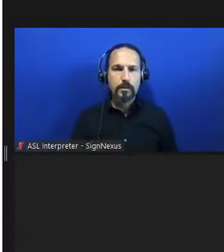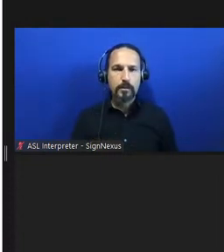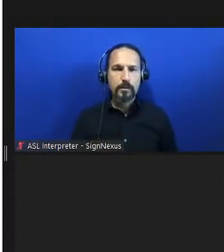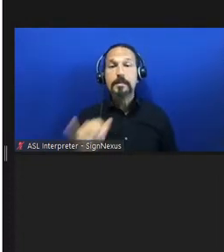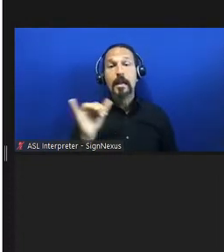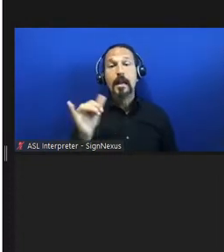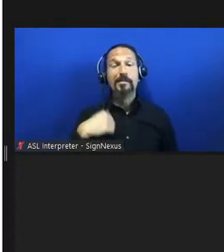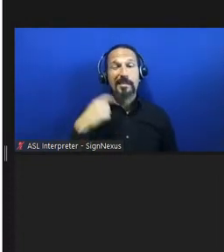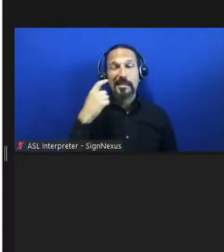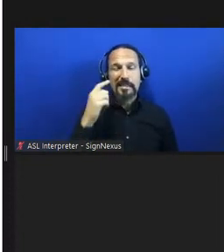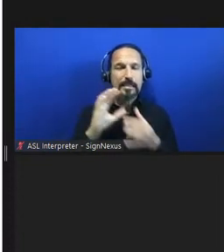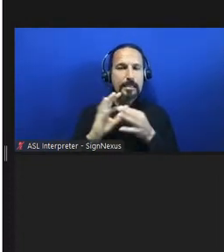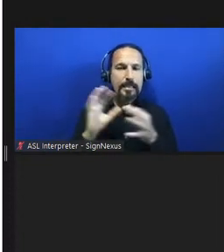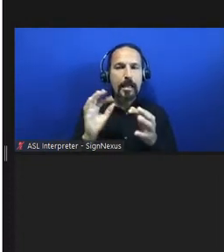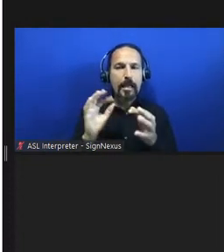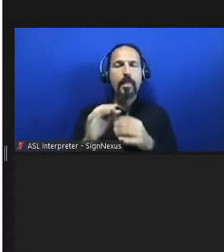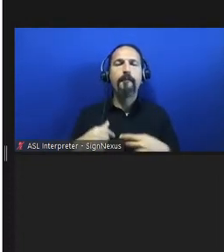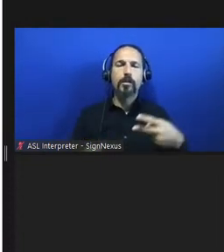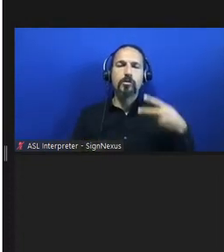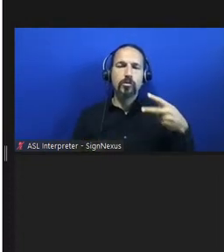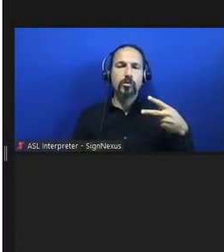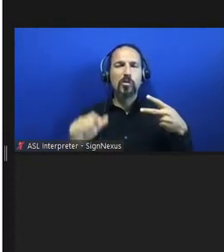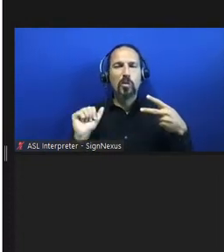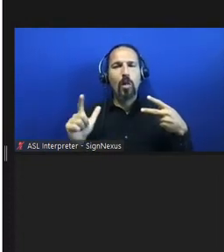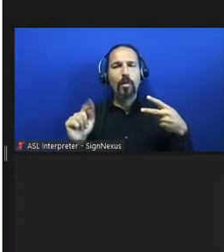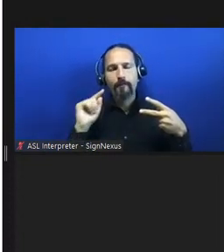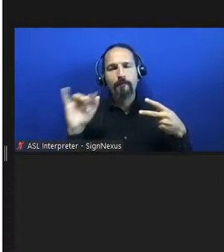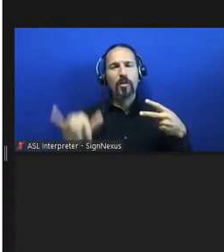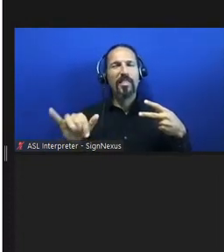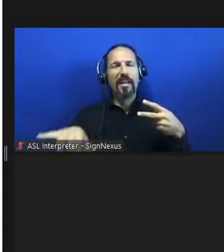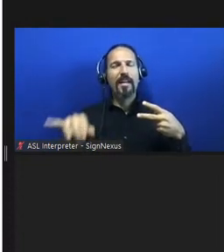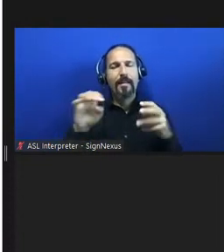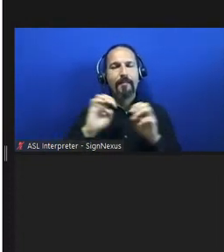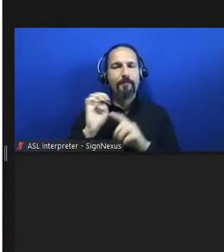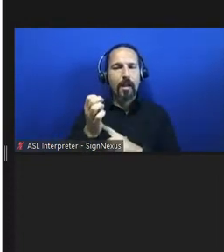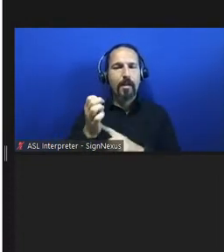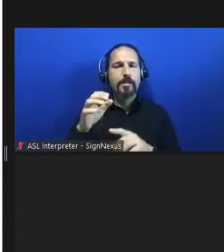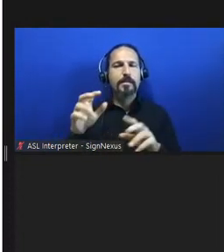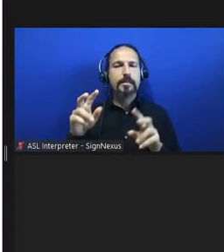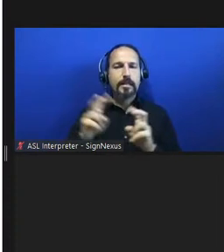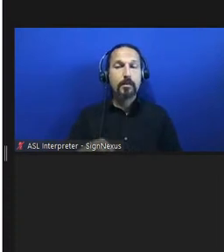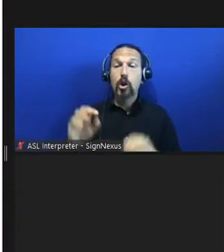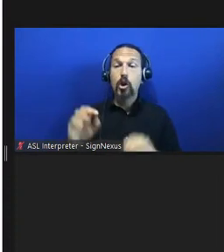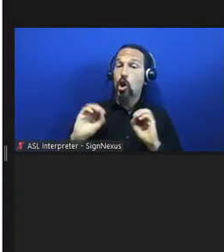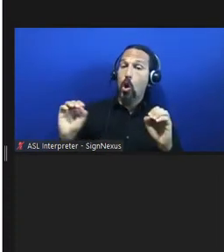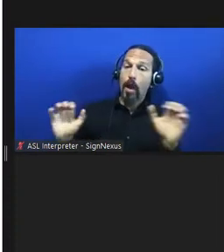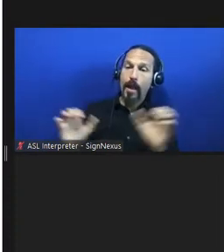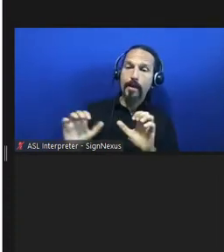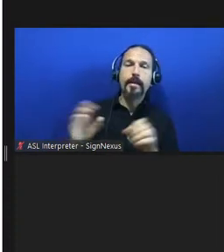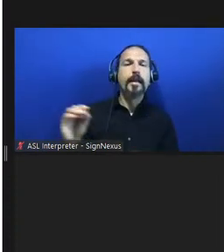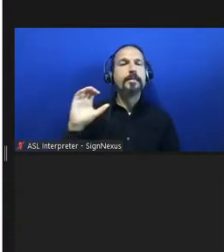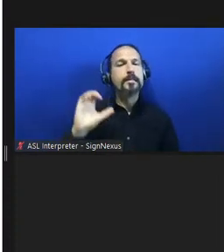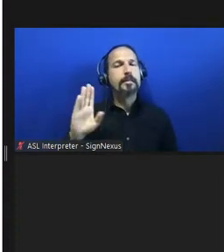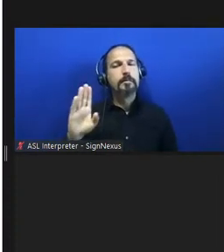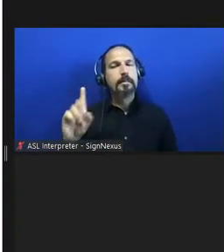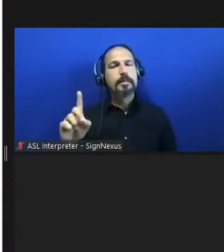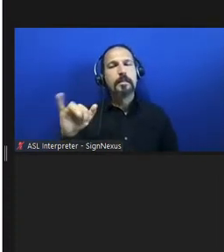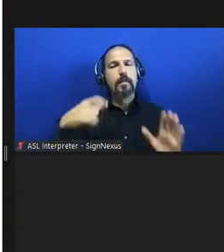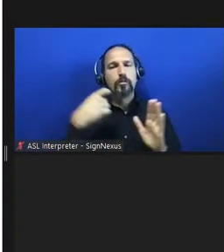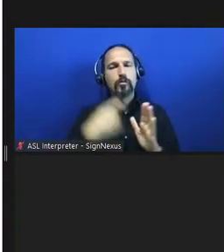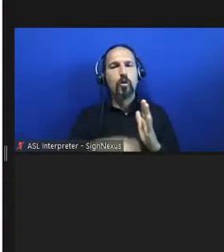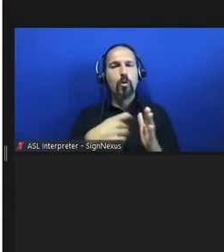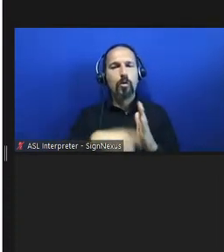as I said a moment ago there are two alternatives for this environmental assessment the no action and the central business district tolling